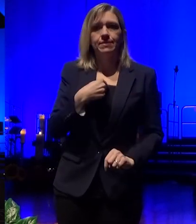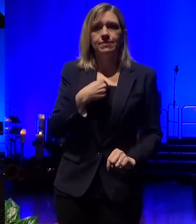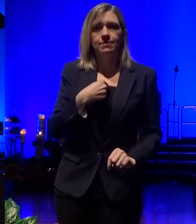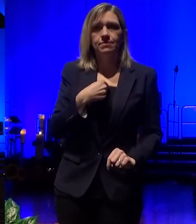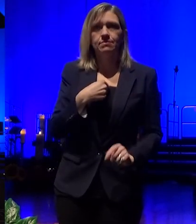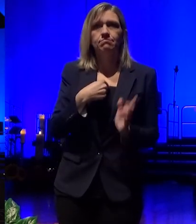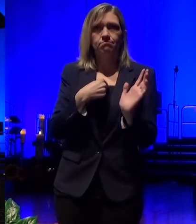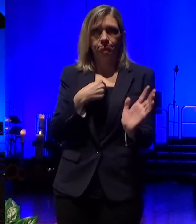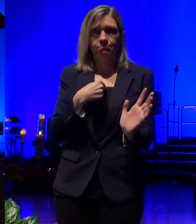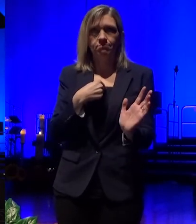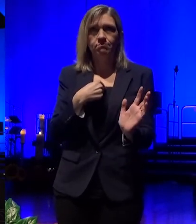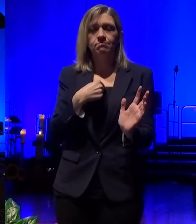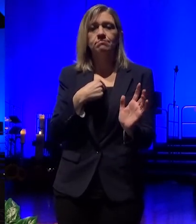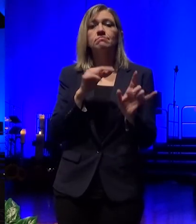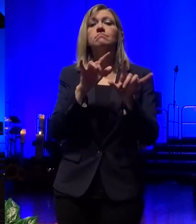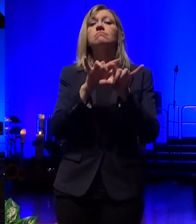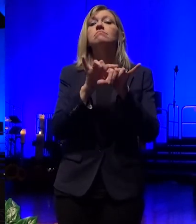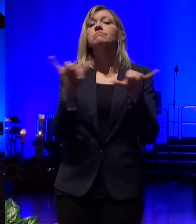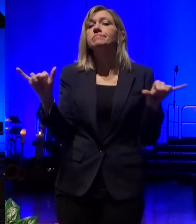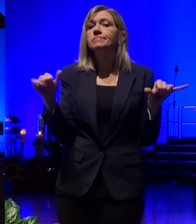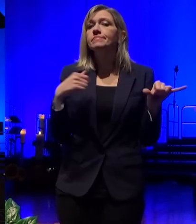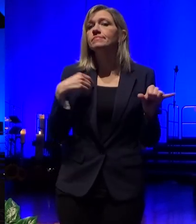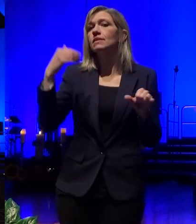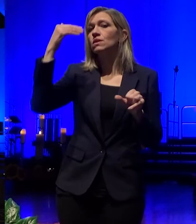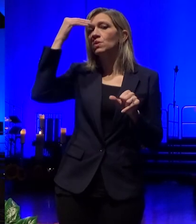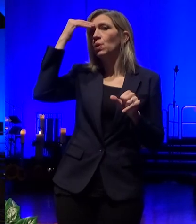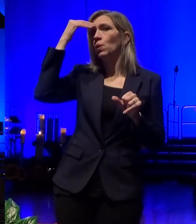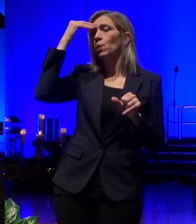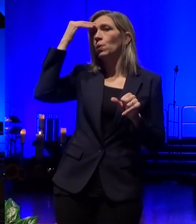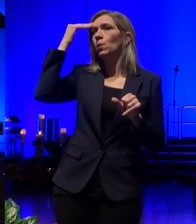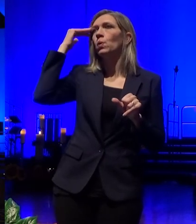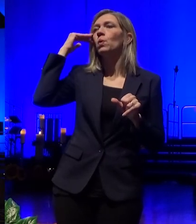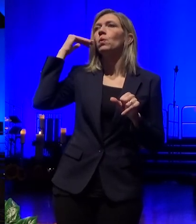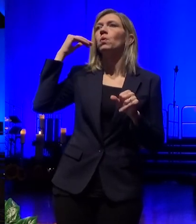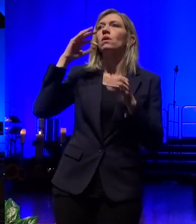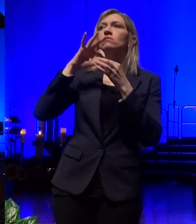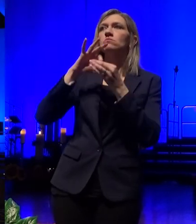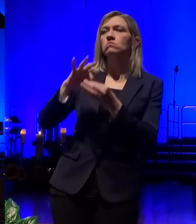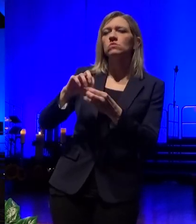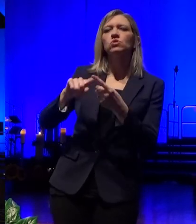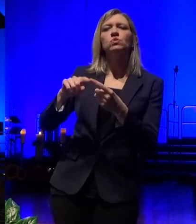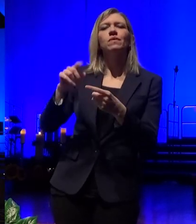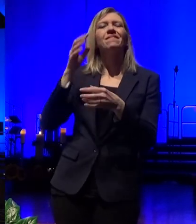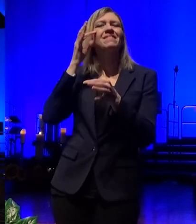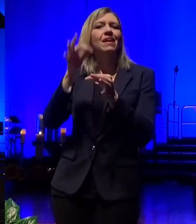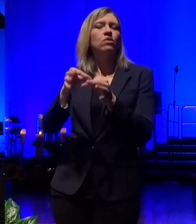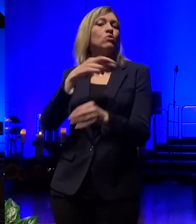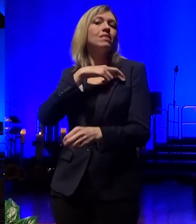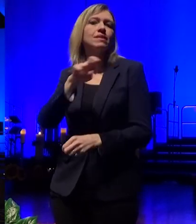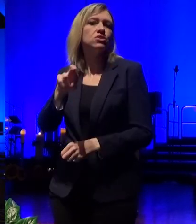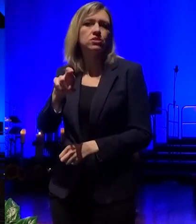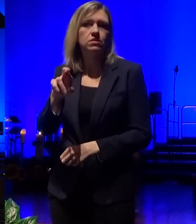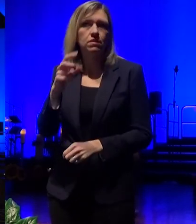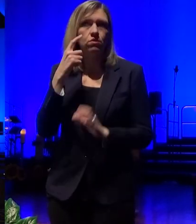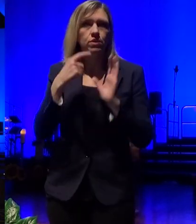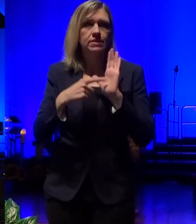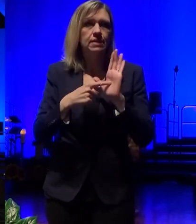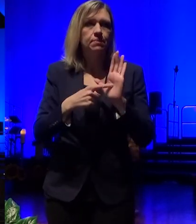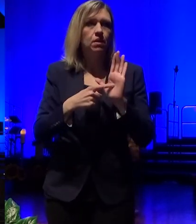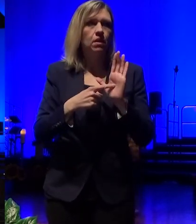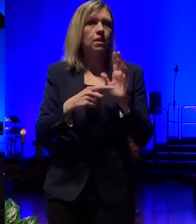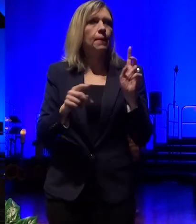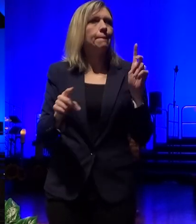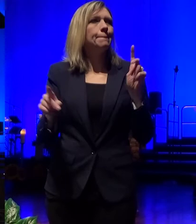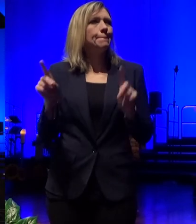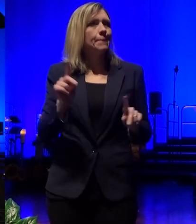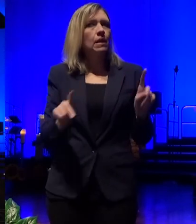Now, I also know that when it comes to faith, religion, for example, people